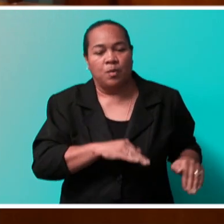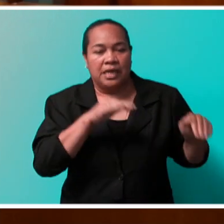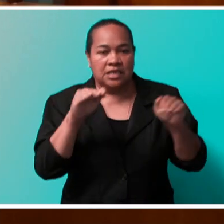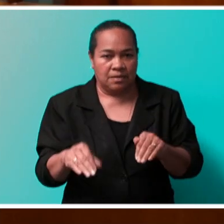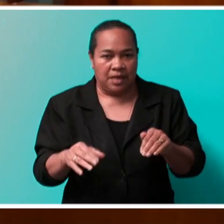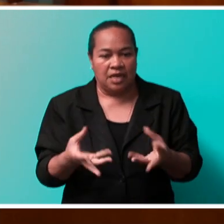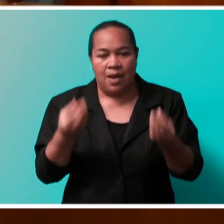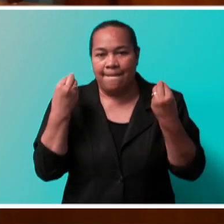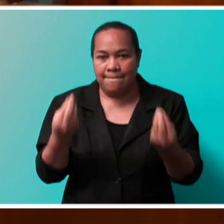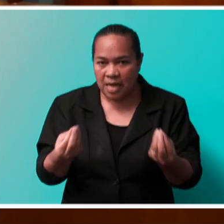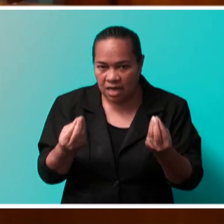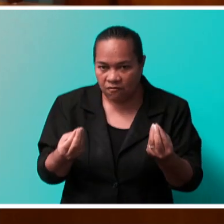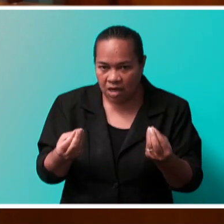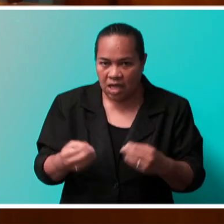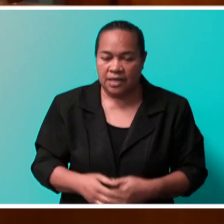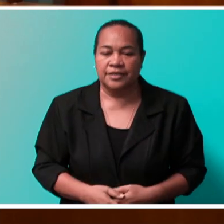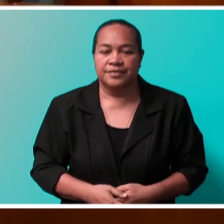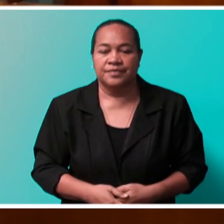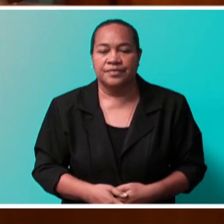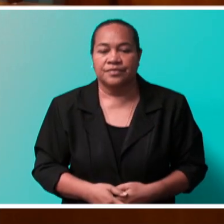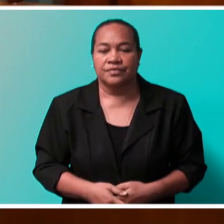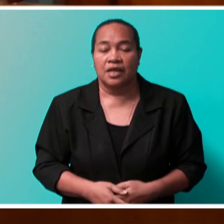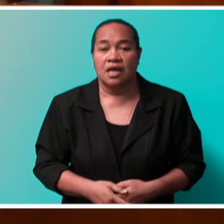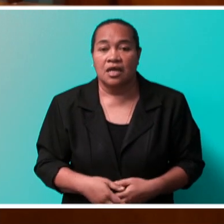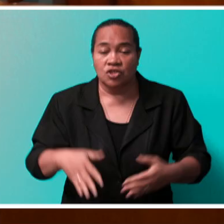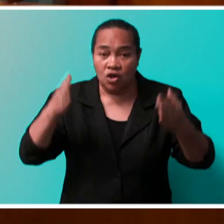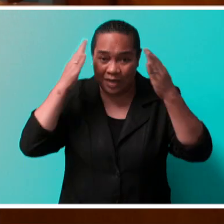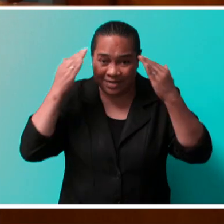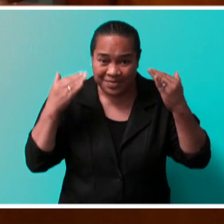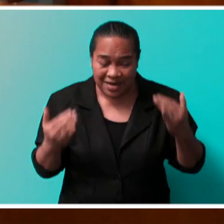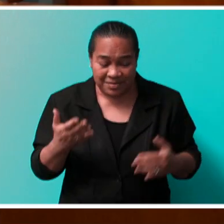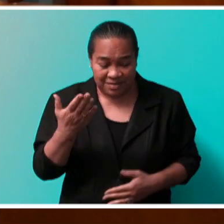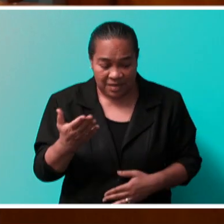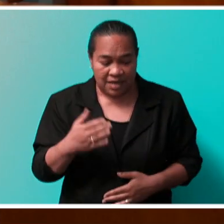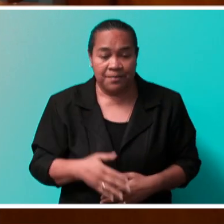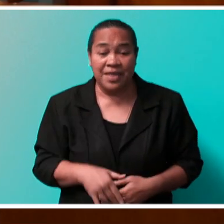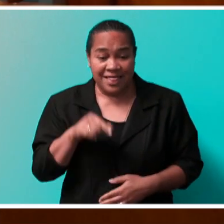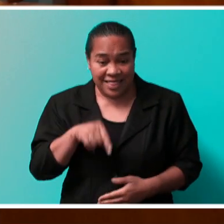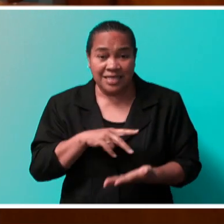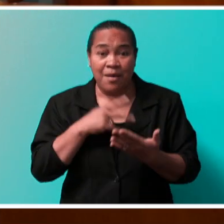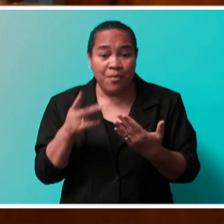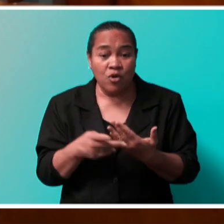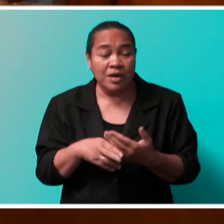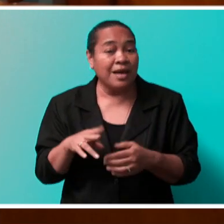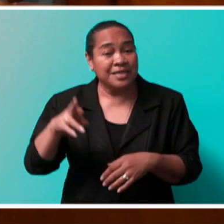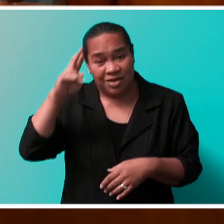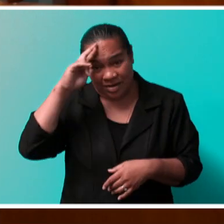meaningfully. Honorable Madam Deputy Speaker, the PACE program is intended